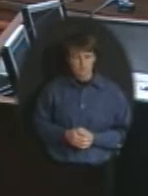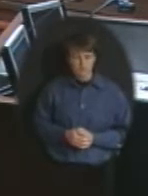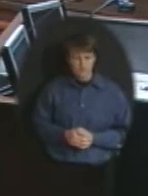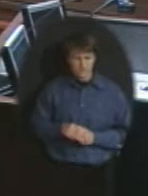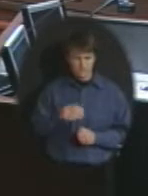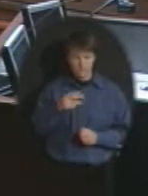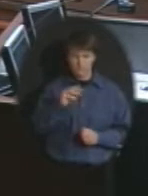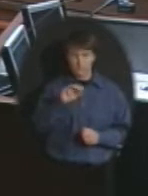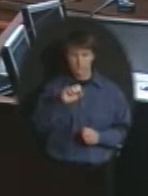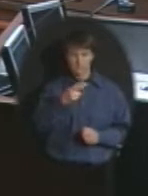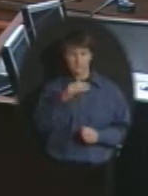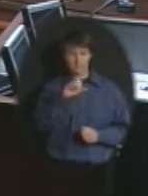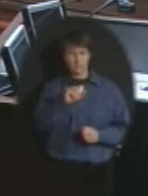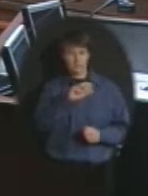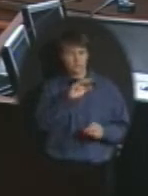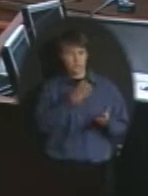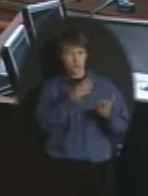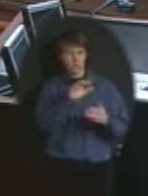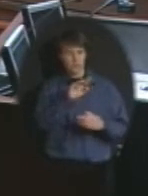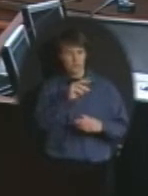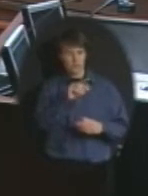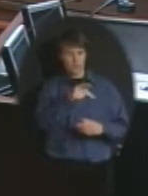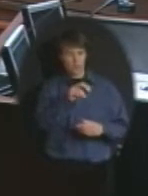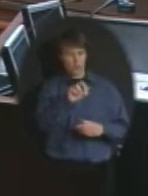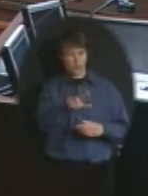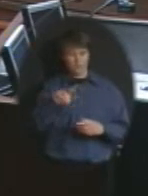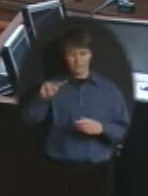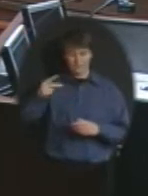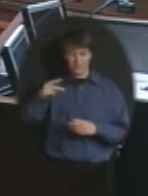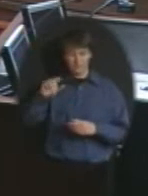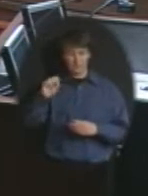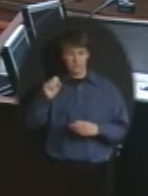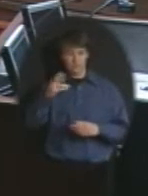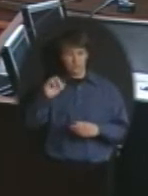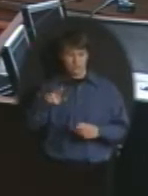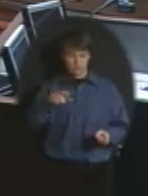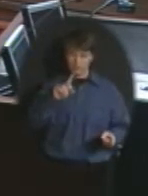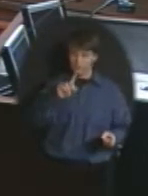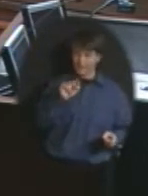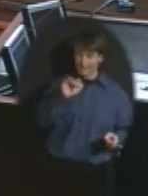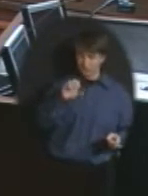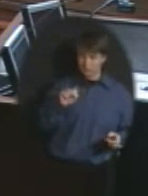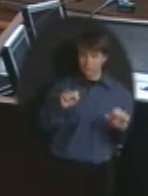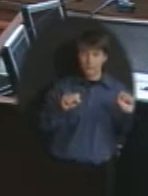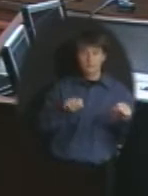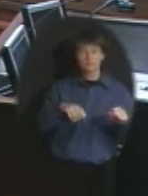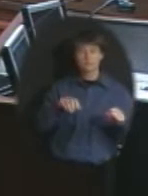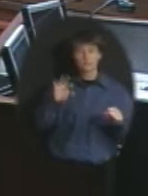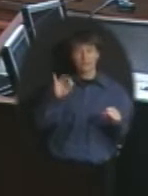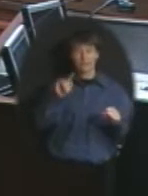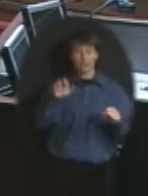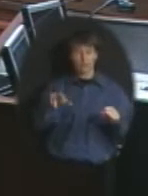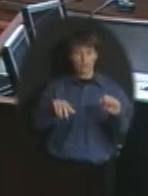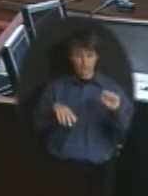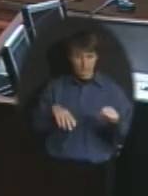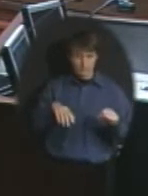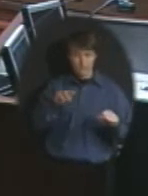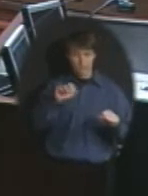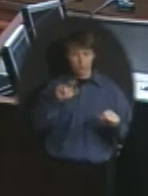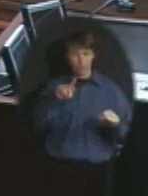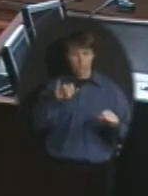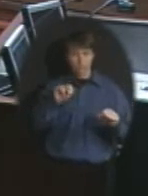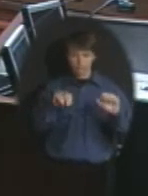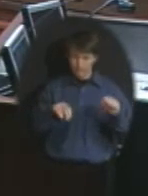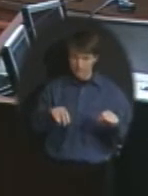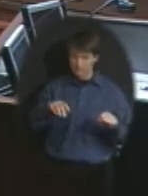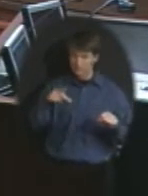Ms. Hibbs, I have a motion by Mr. Parker and a second by Mr. Scheer. Would you take the roll, please? Dr. Daniels? Yes. Mrs. Felcher? Yes. Mrs. Martin?